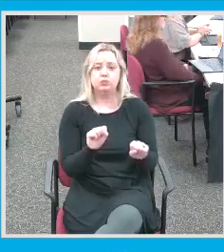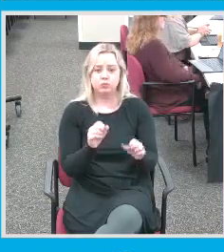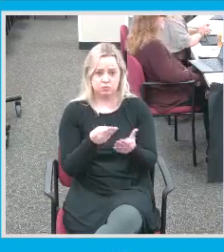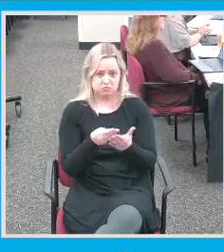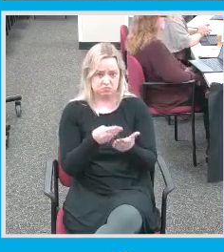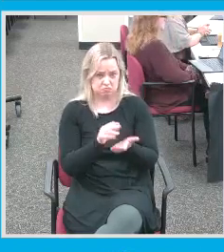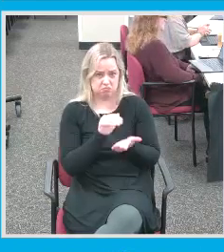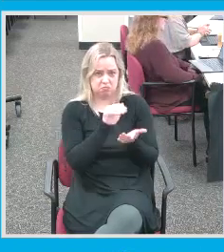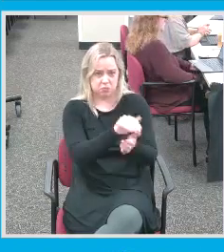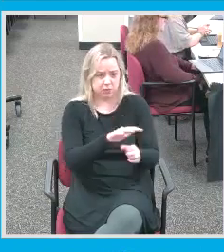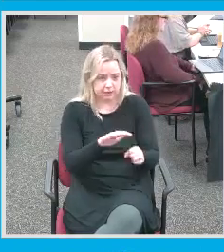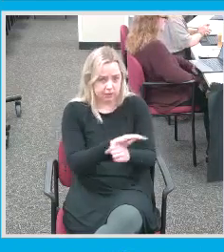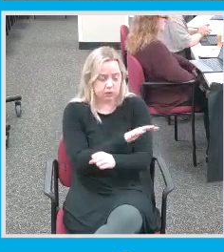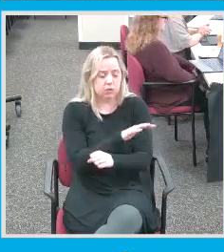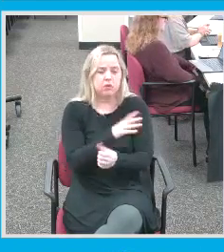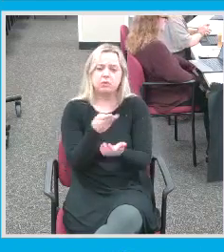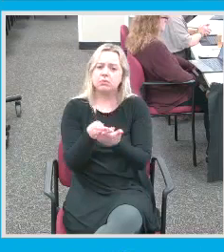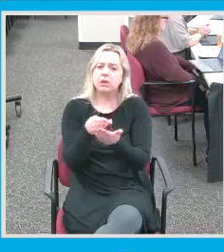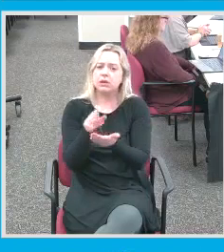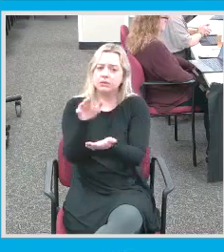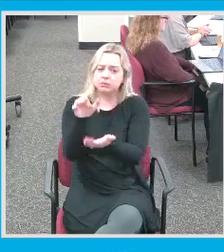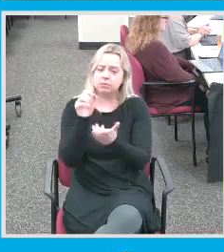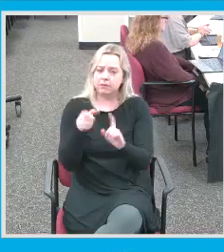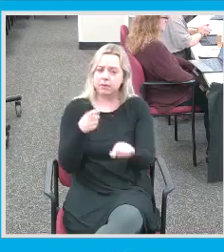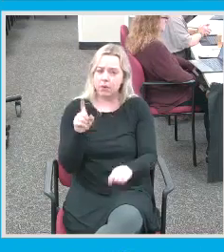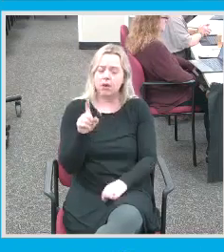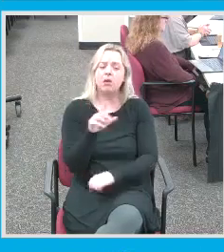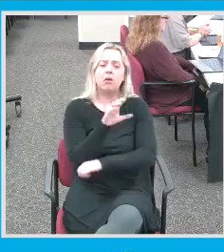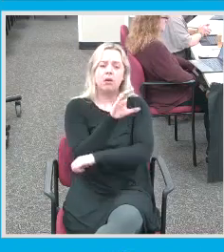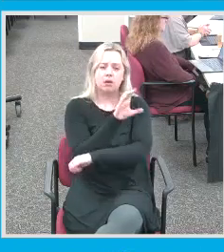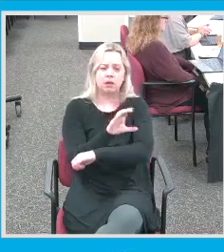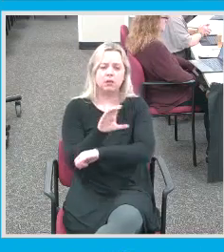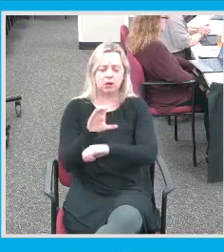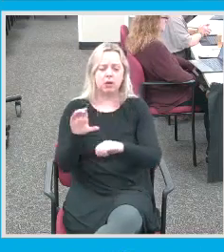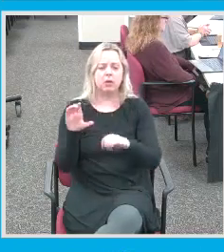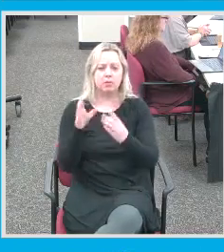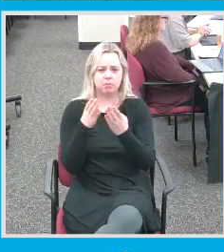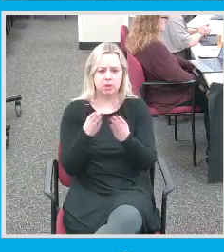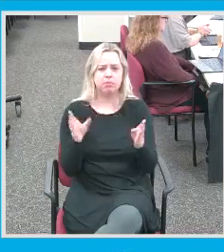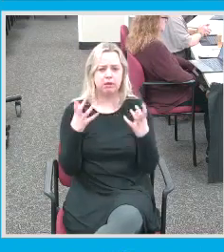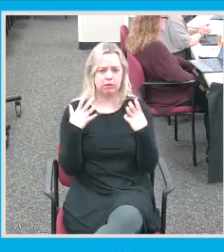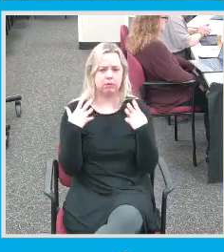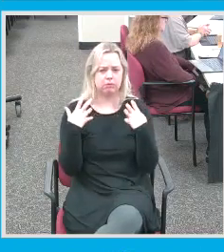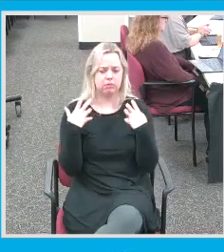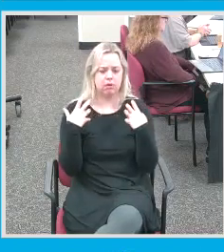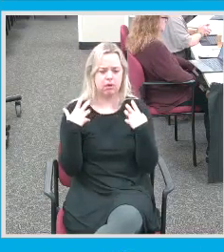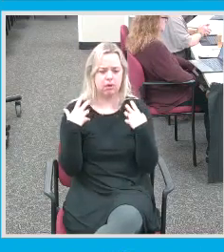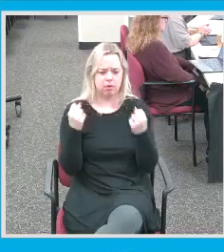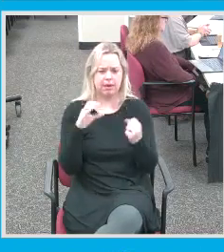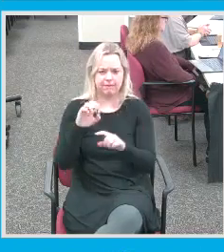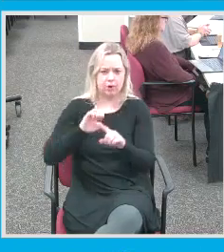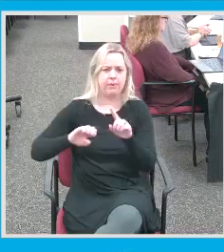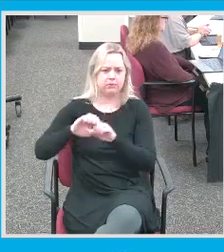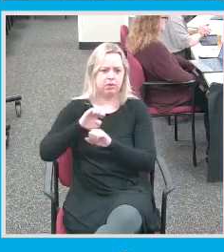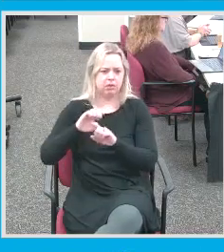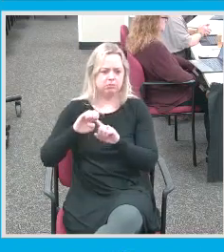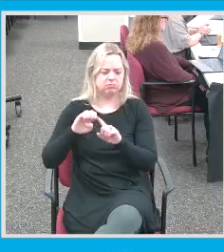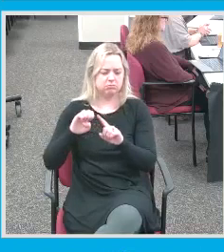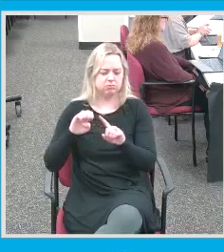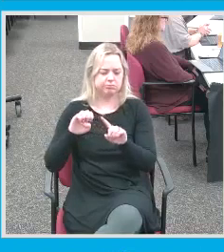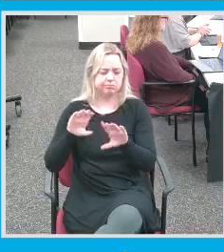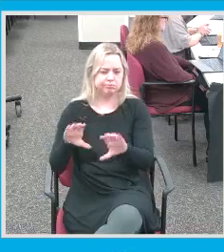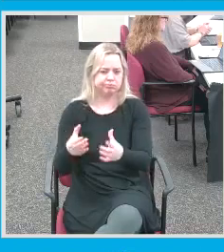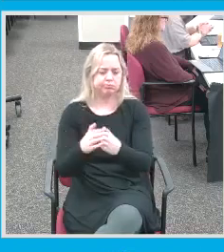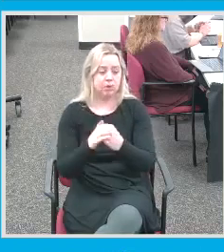is the Colorado Department of Public Health and Environment. And I am pleased to say that we just recently hired for our vacant position, and we are fully staffed with